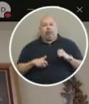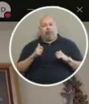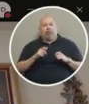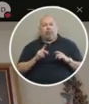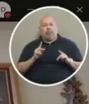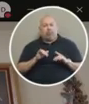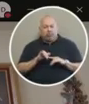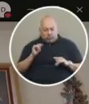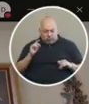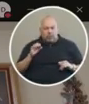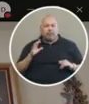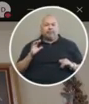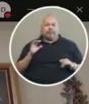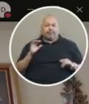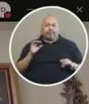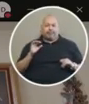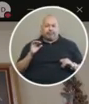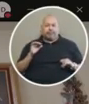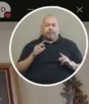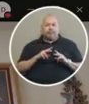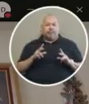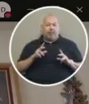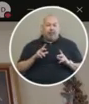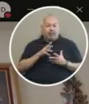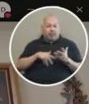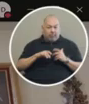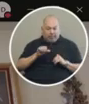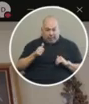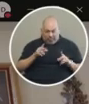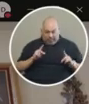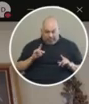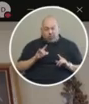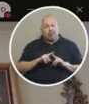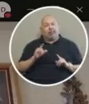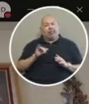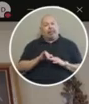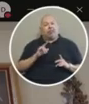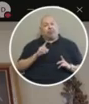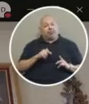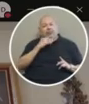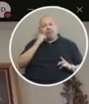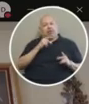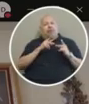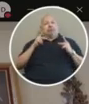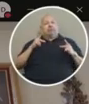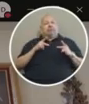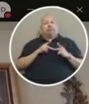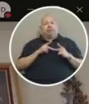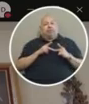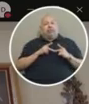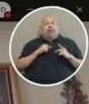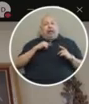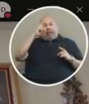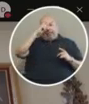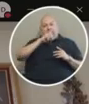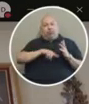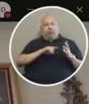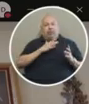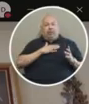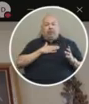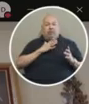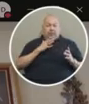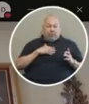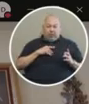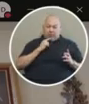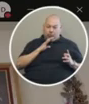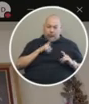for people to be around other folks, it's going to put us in a better position. I think what I explained